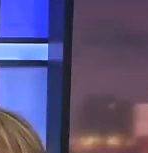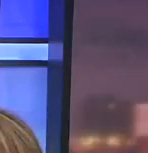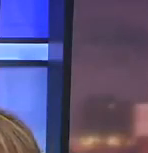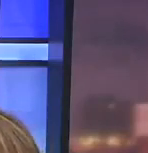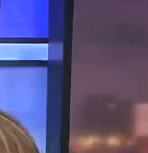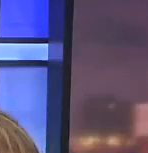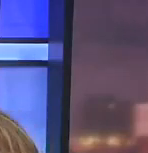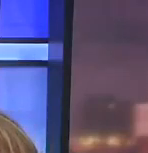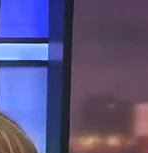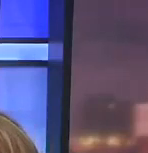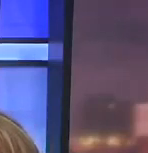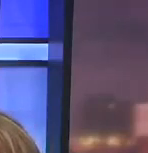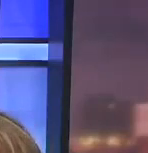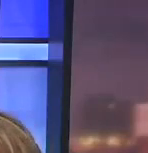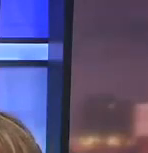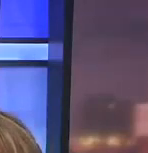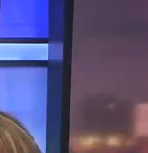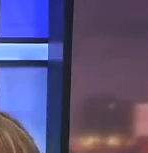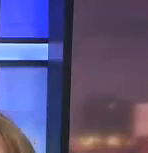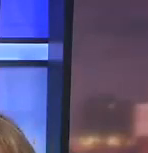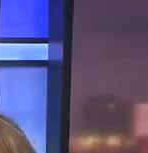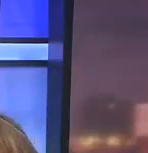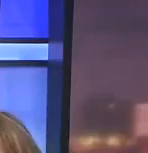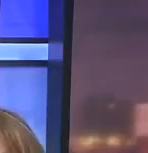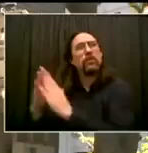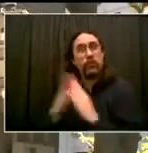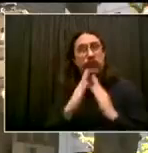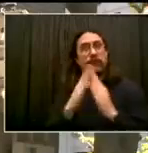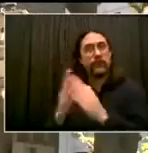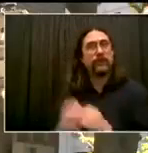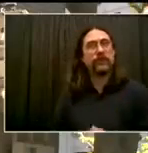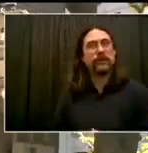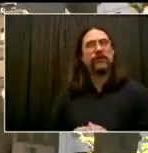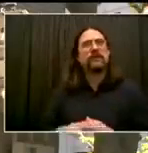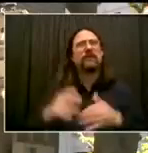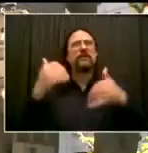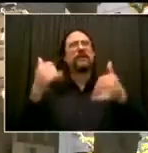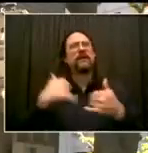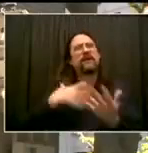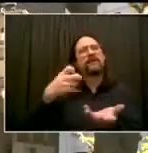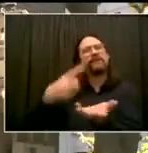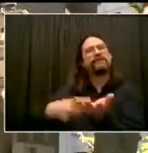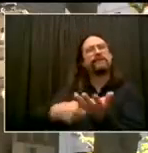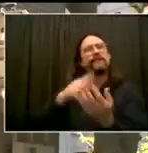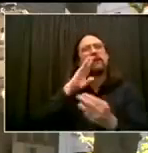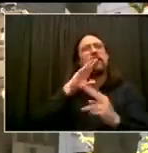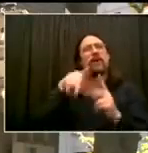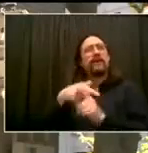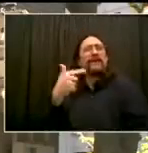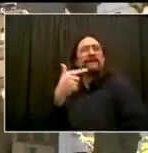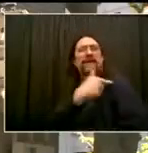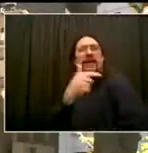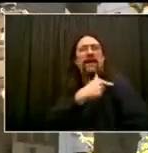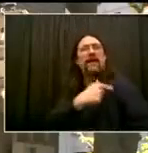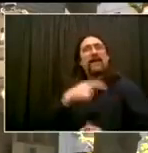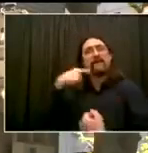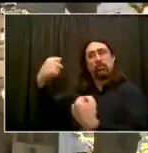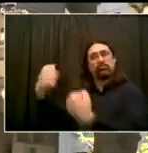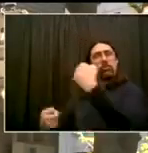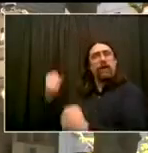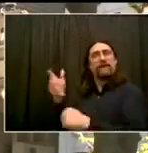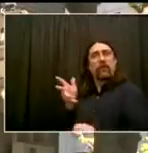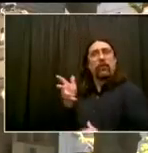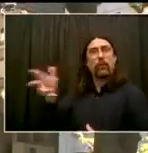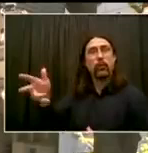he may go to RIT. Zachary, we're rooting for you. When you get your vaccine over this next few days, we're going to get you with a